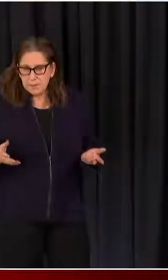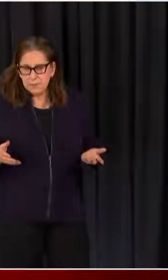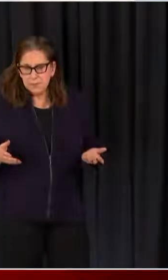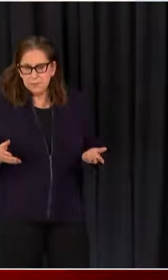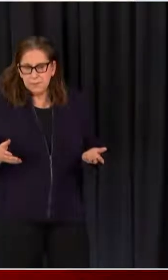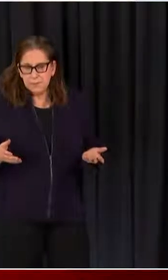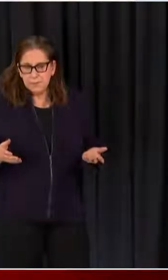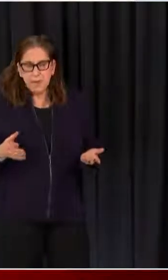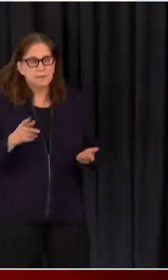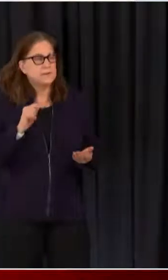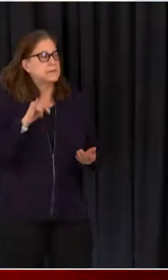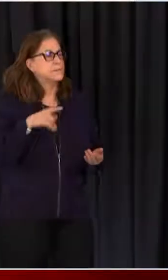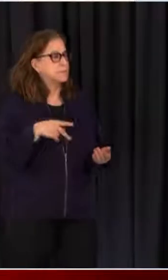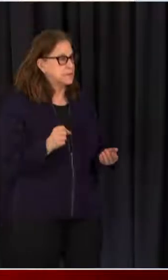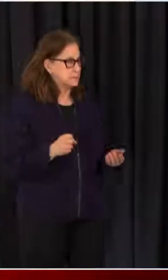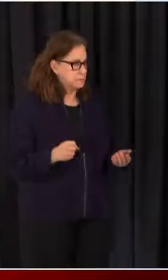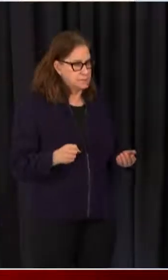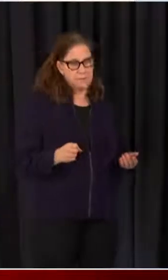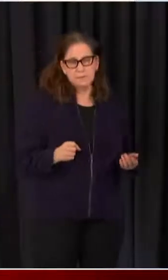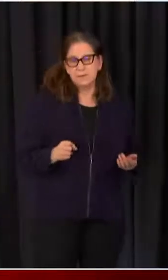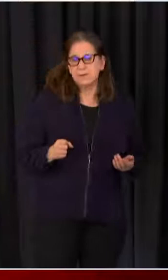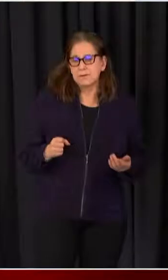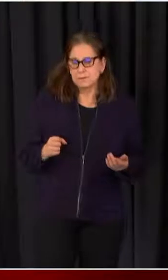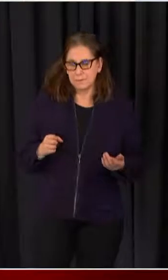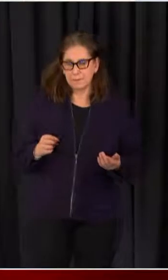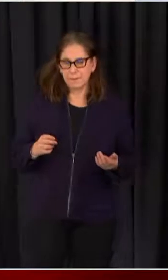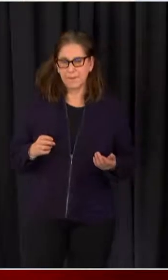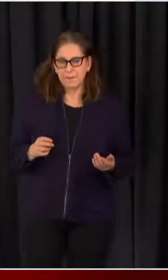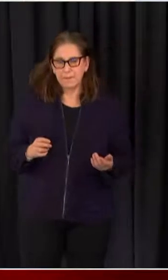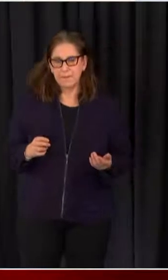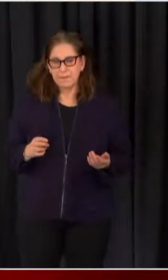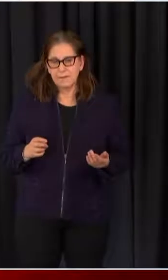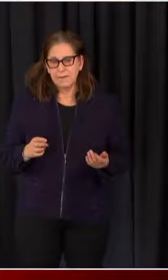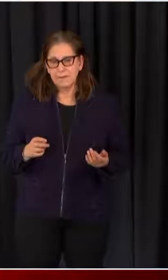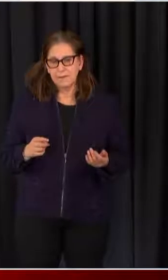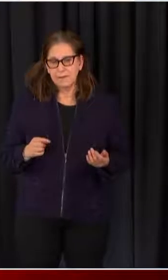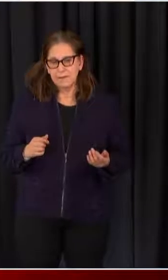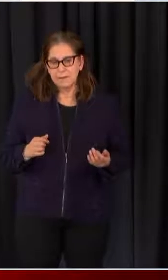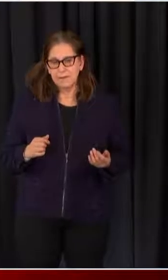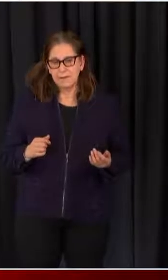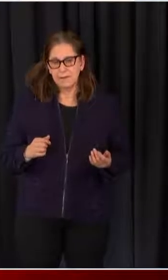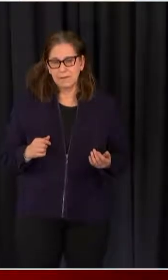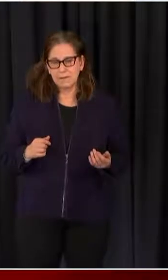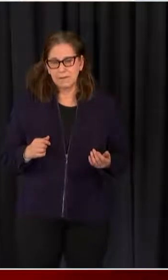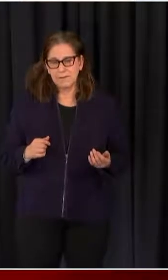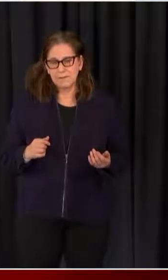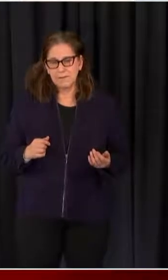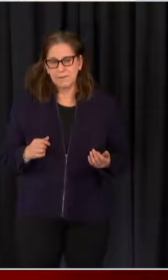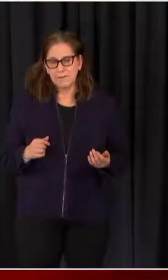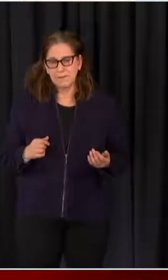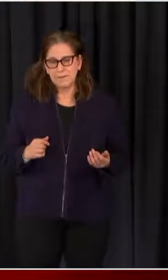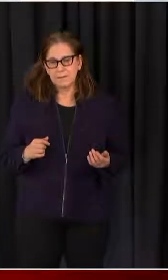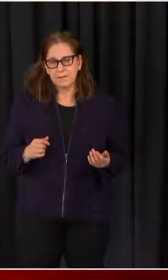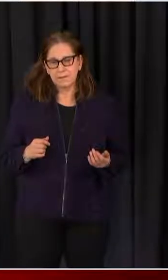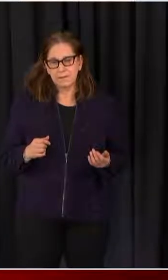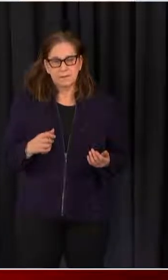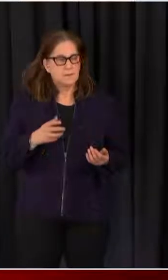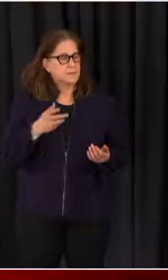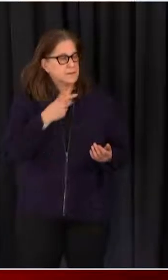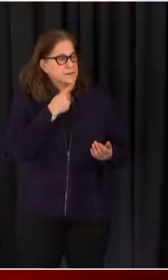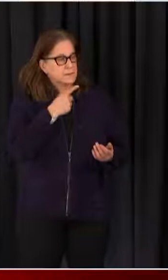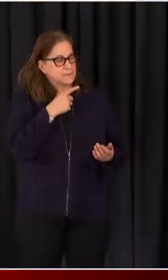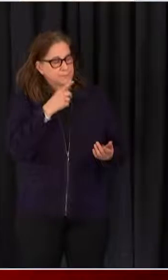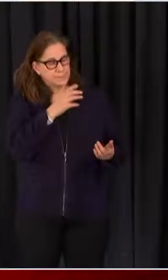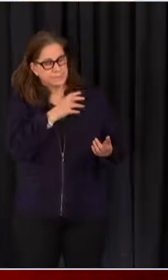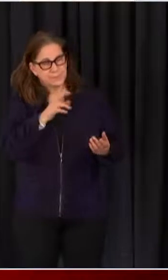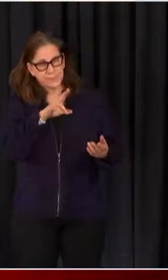you know, some maybe, you know, not everybody is so tech savvy. What's being done, you know, in the event that